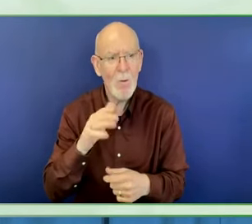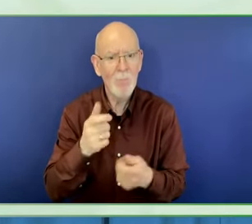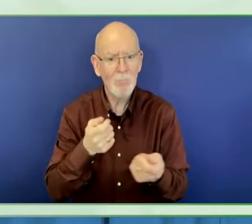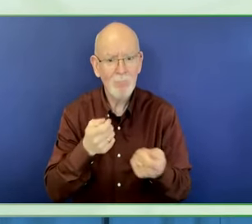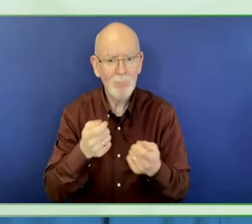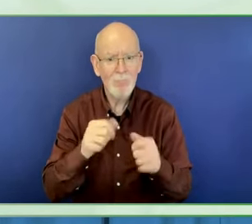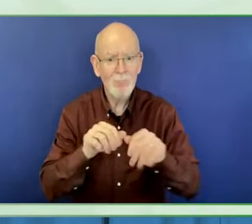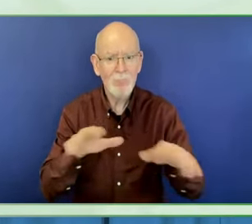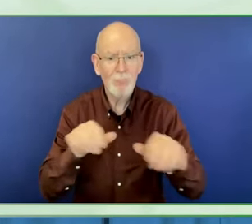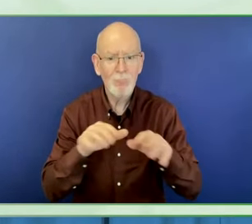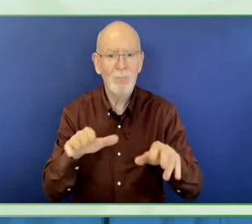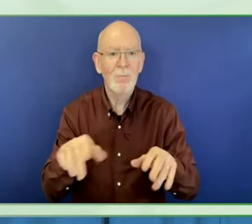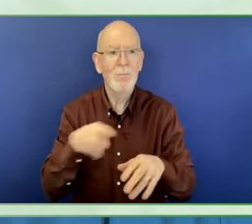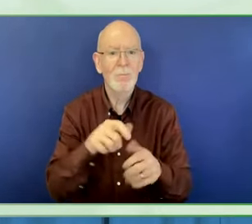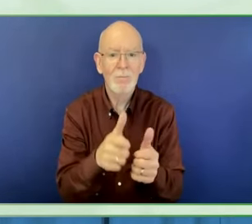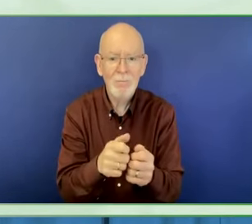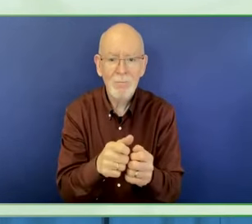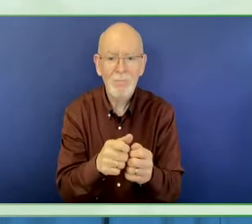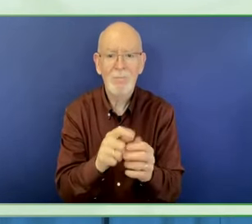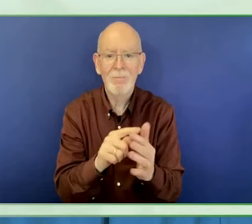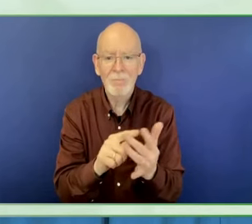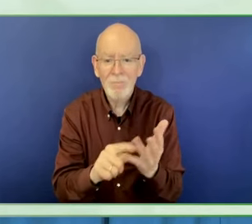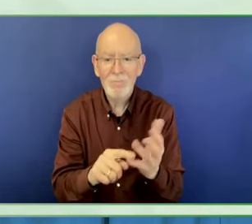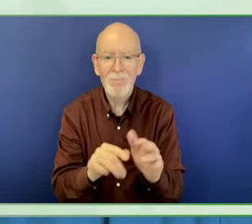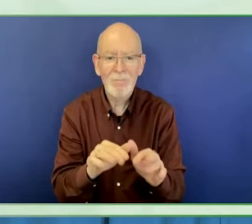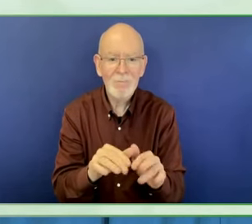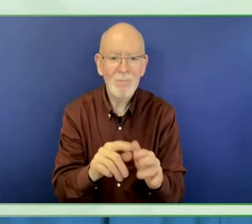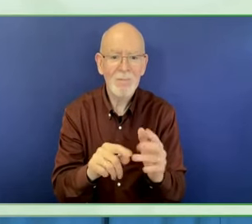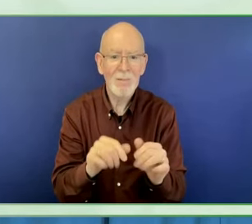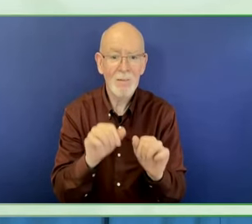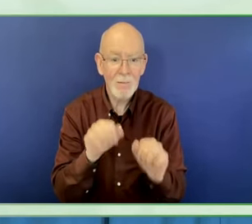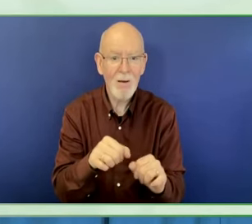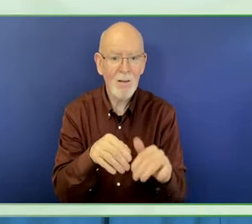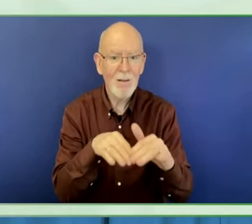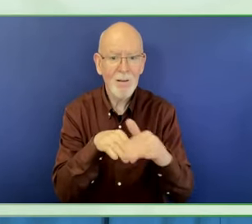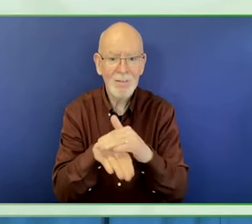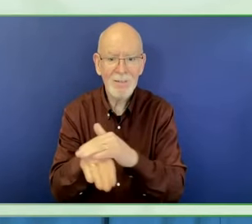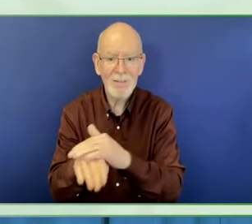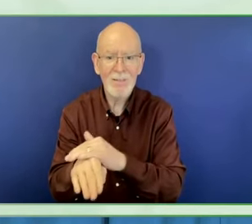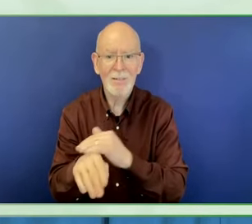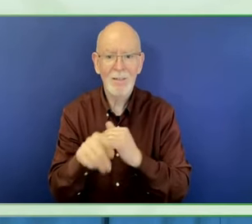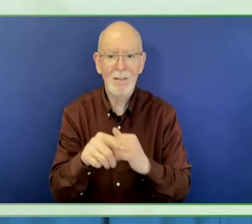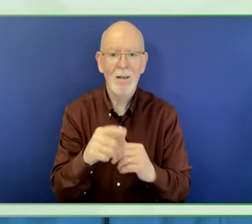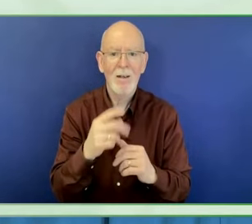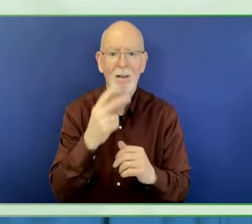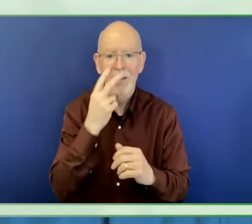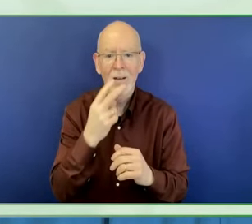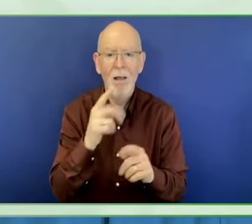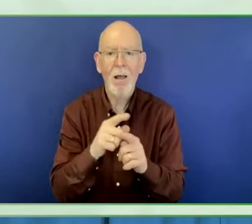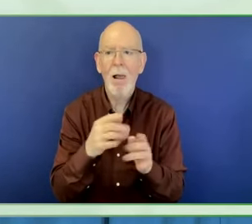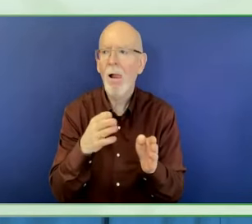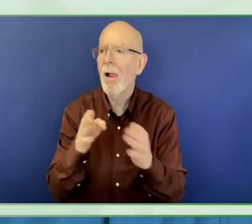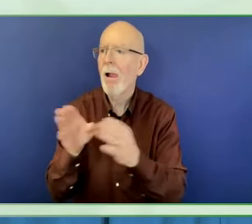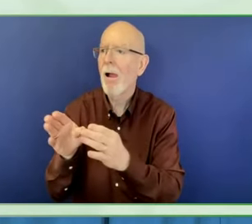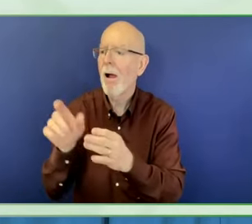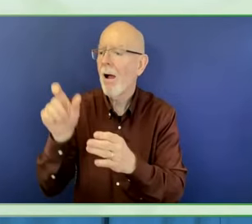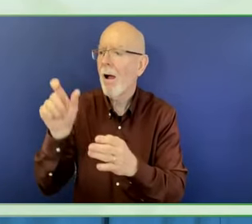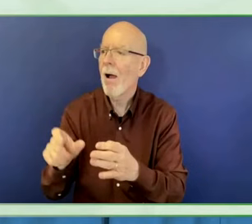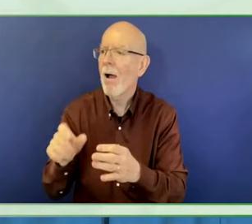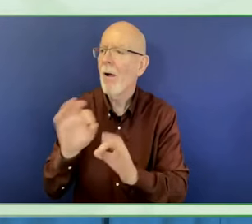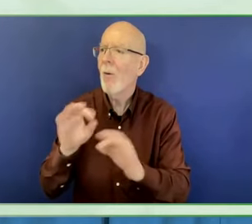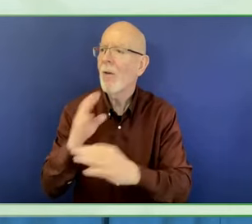cameras, we can change the world and in which it defines disability and sexuality. Thank you very much.